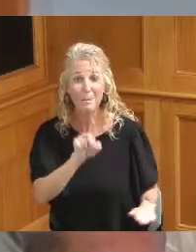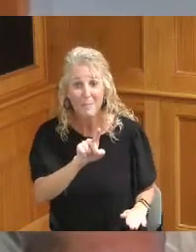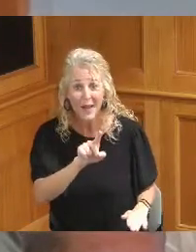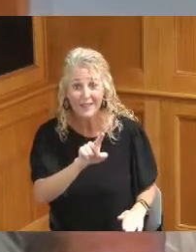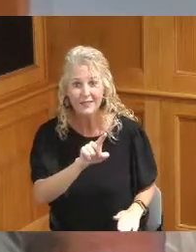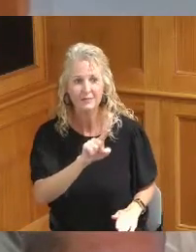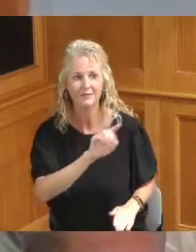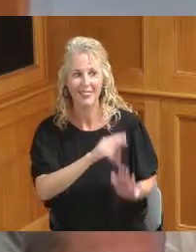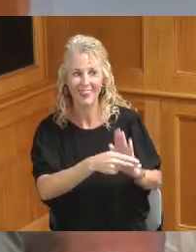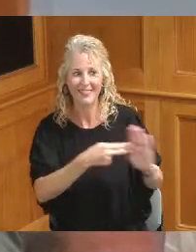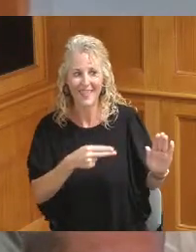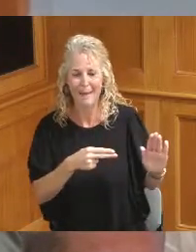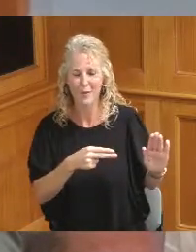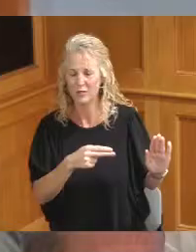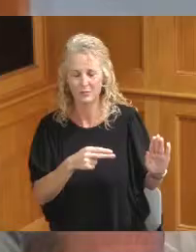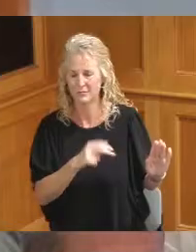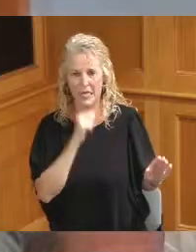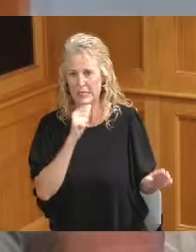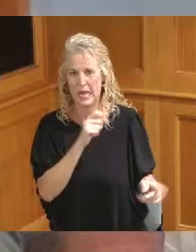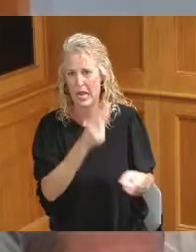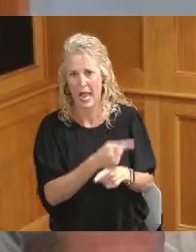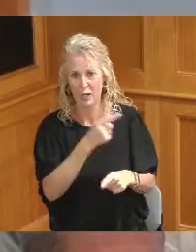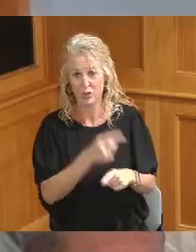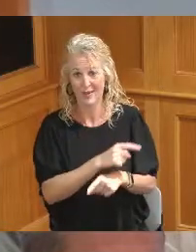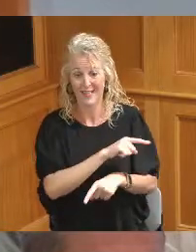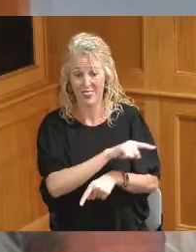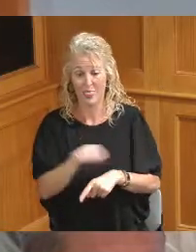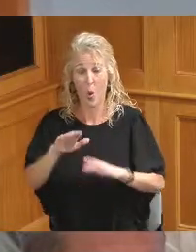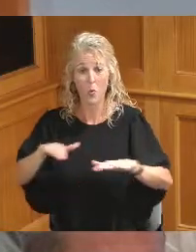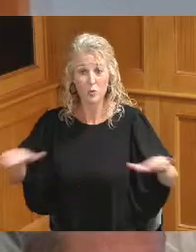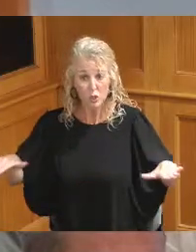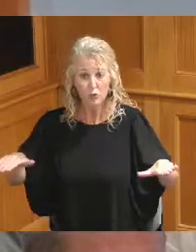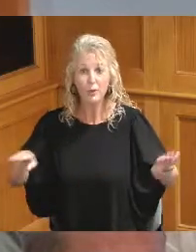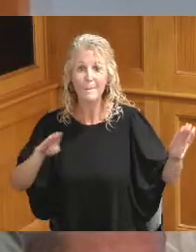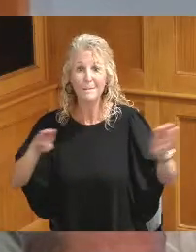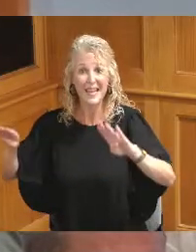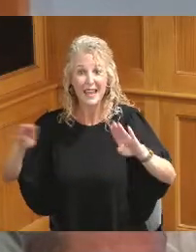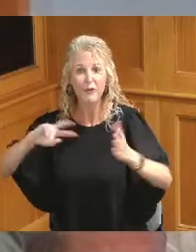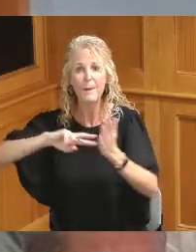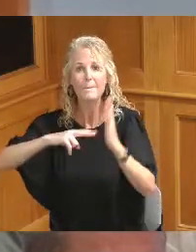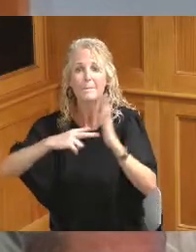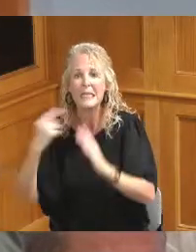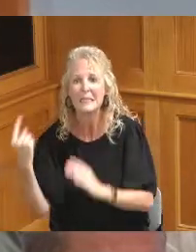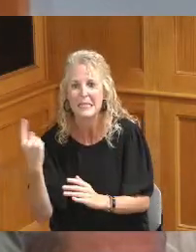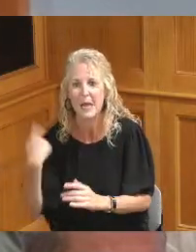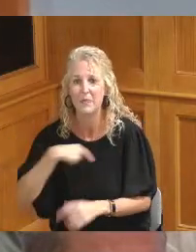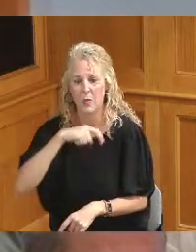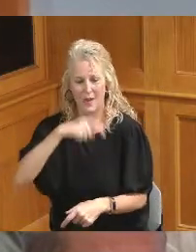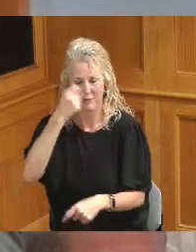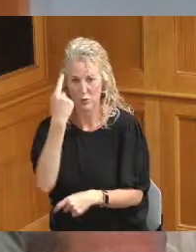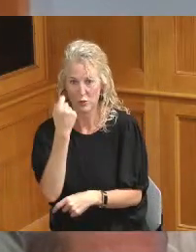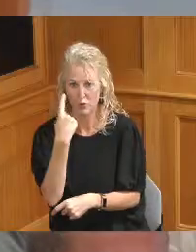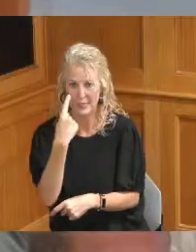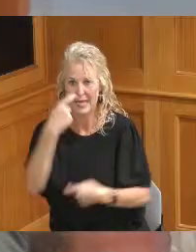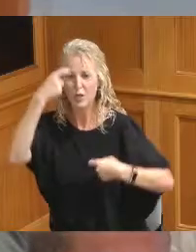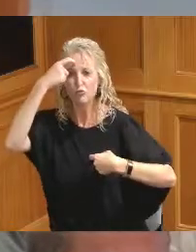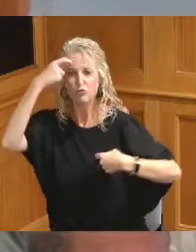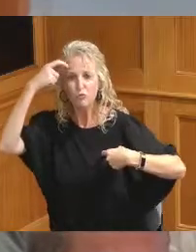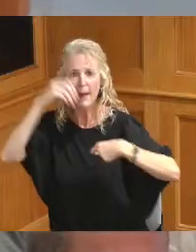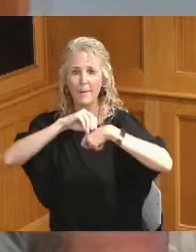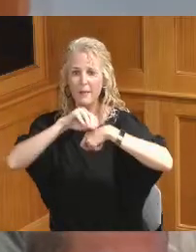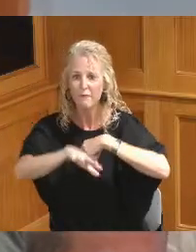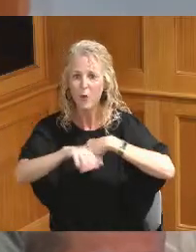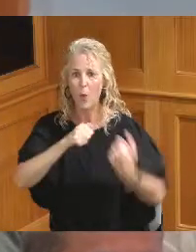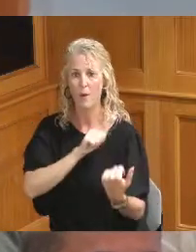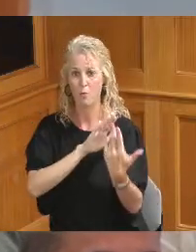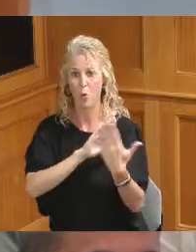words to articulate it. So it's our job as safe adults, as the people that's in charge, to understand a trauma-informed approach to help create